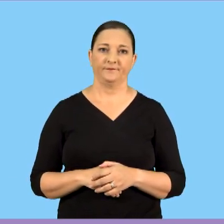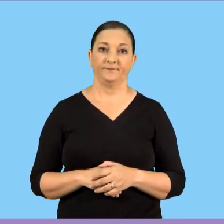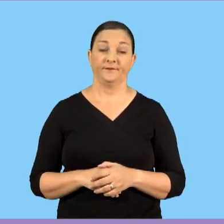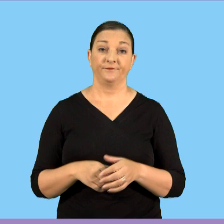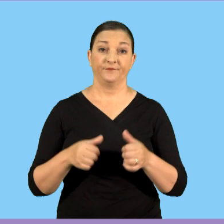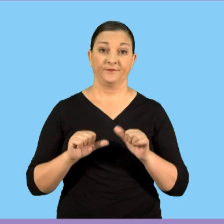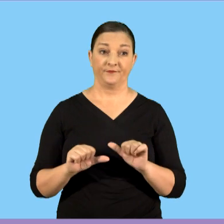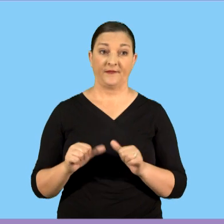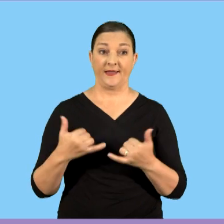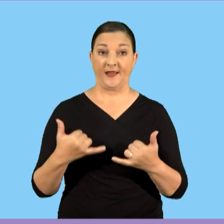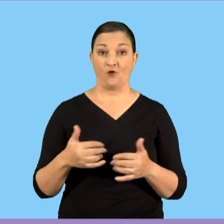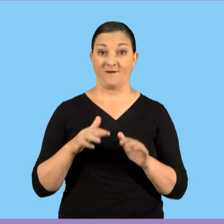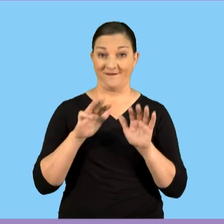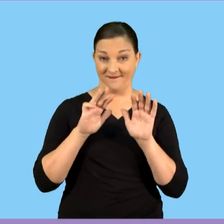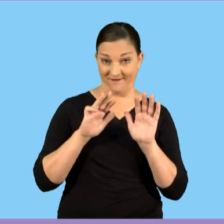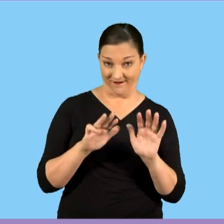135.